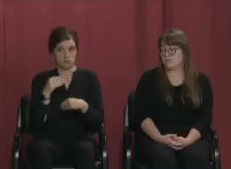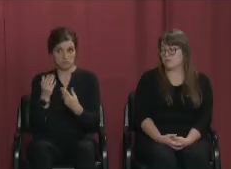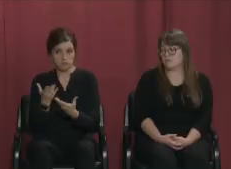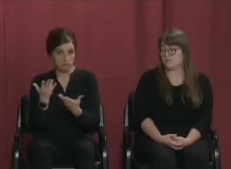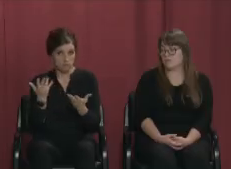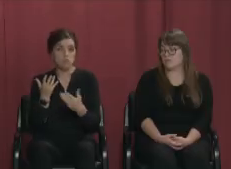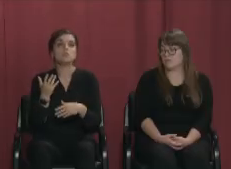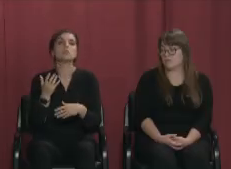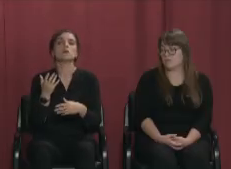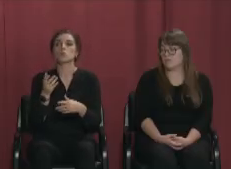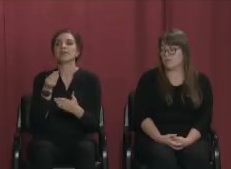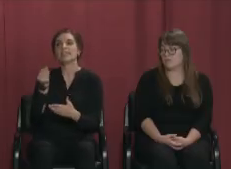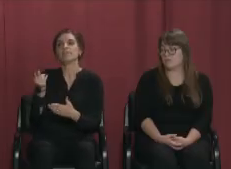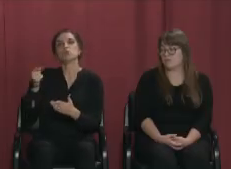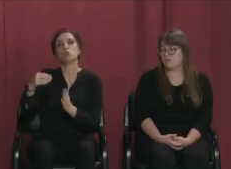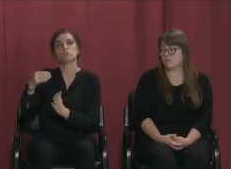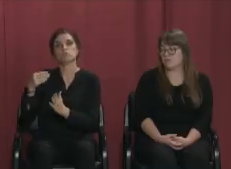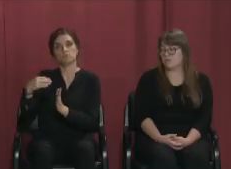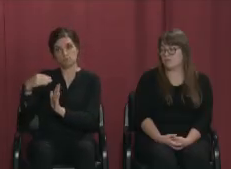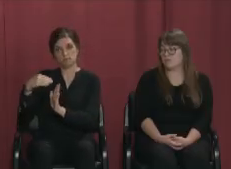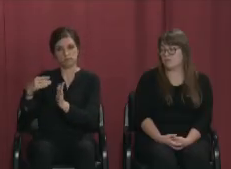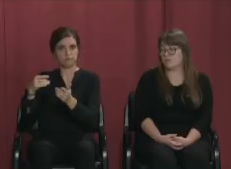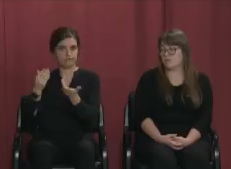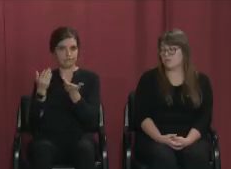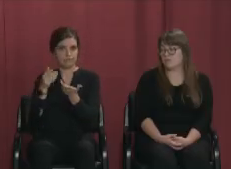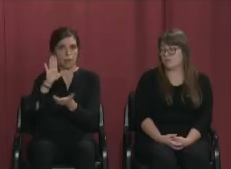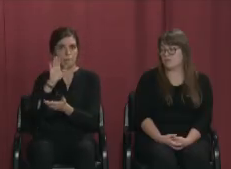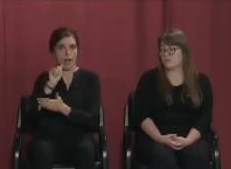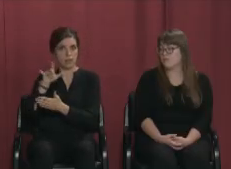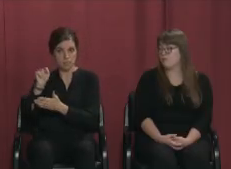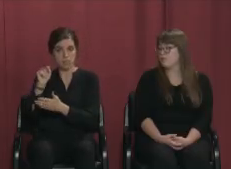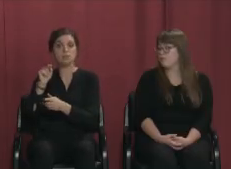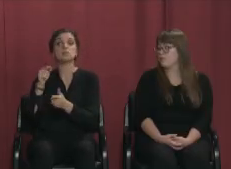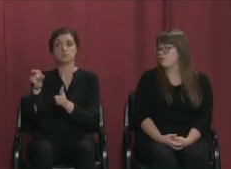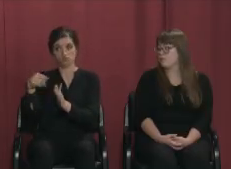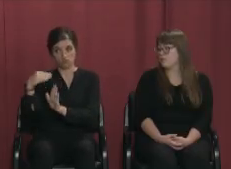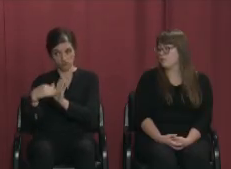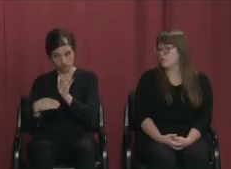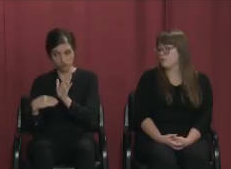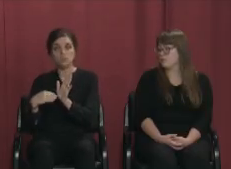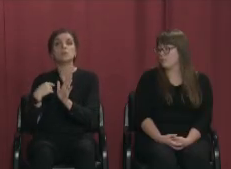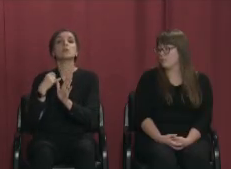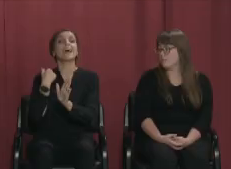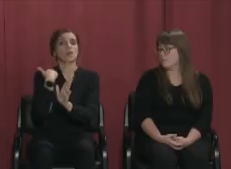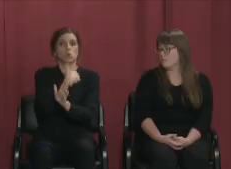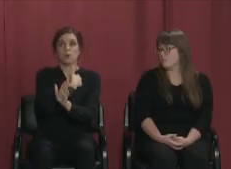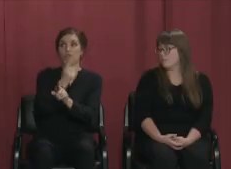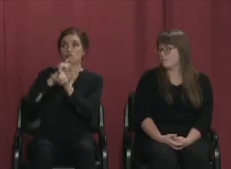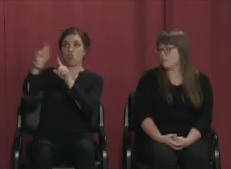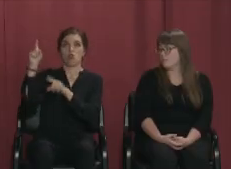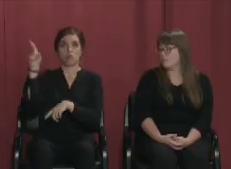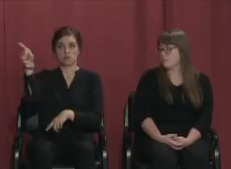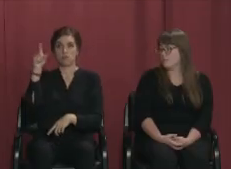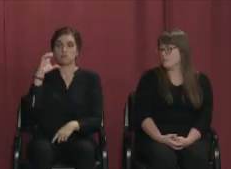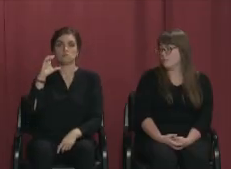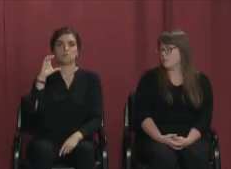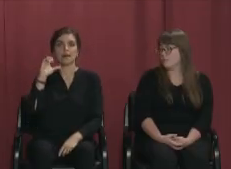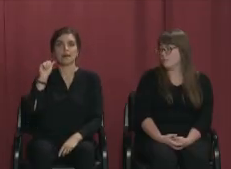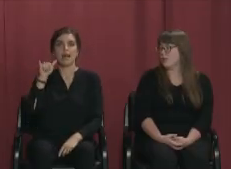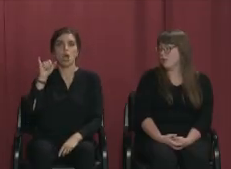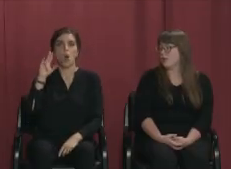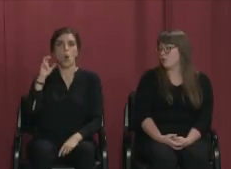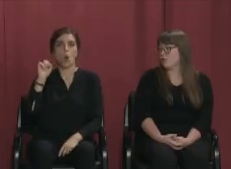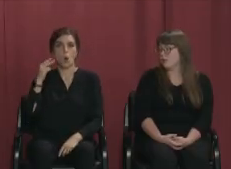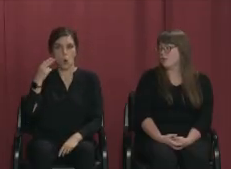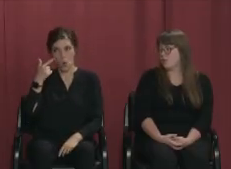up to Cuyahoga County, see if you voted up there. As long as you didn't vote up there, then that ballot does count down here. So as long as you're registered